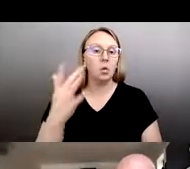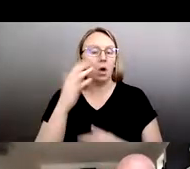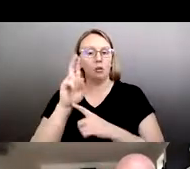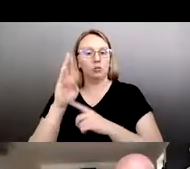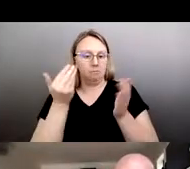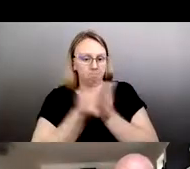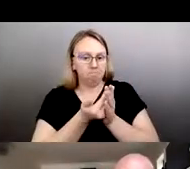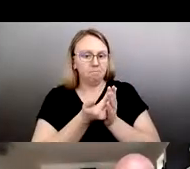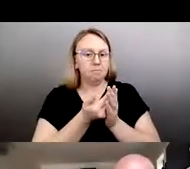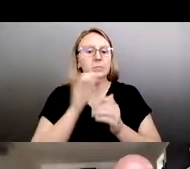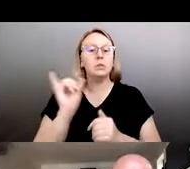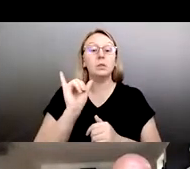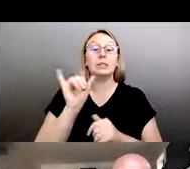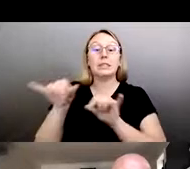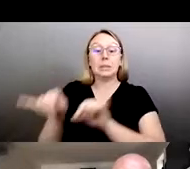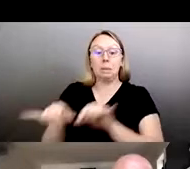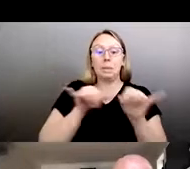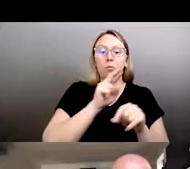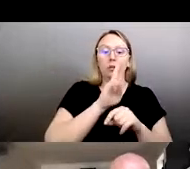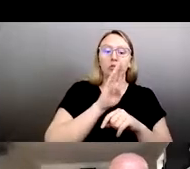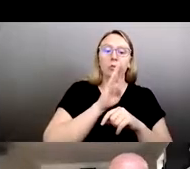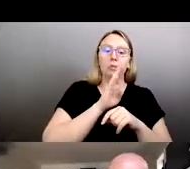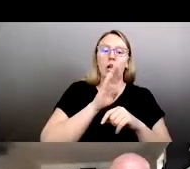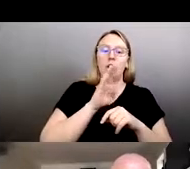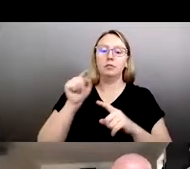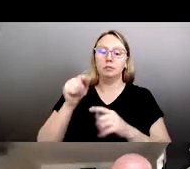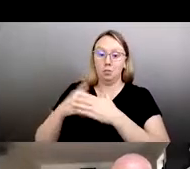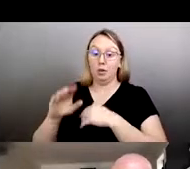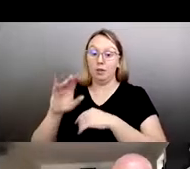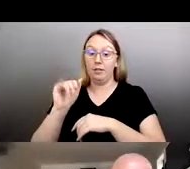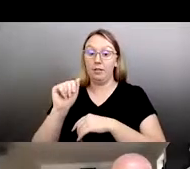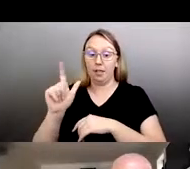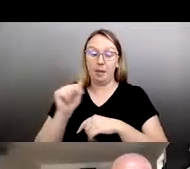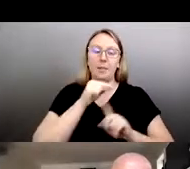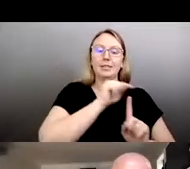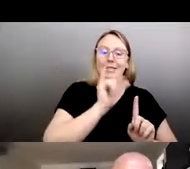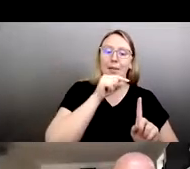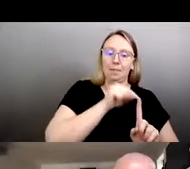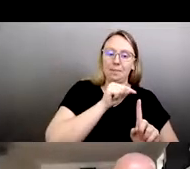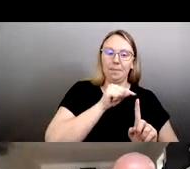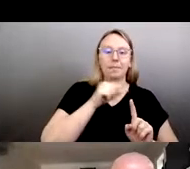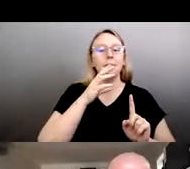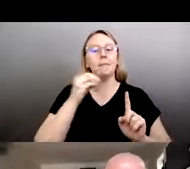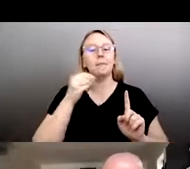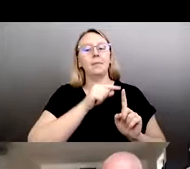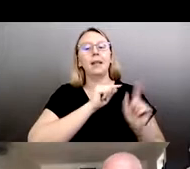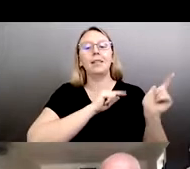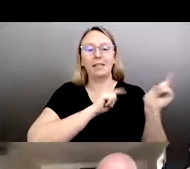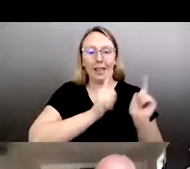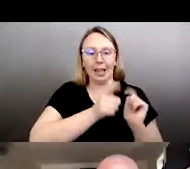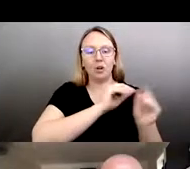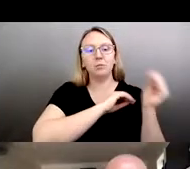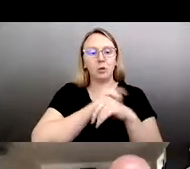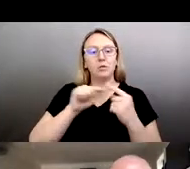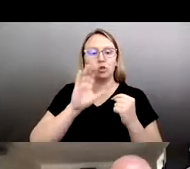Brown, William was born in Alabama, but then later on lived and worked in the city of Chicago. And Dawson made a huge collection of work that consisted